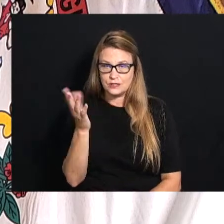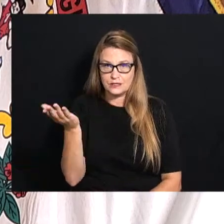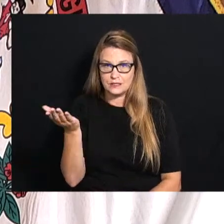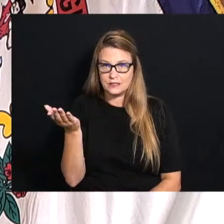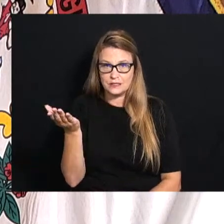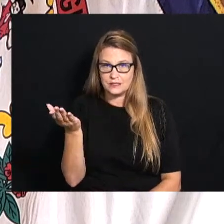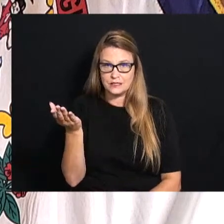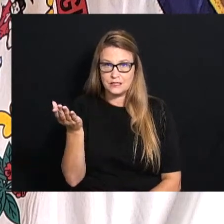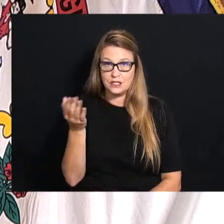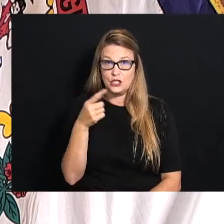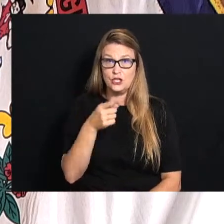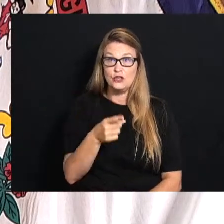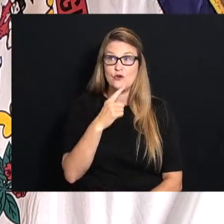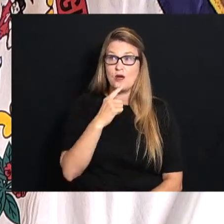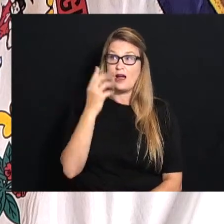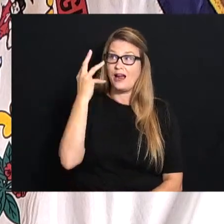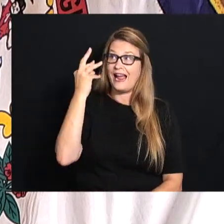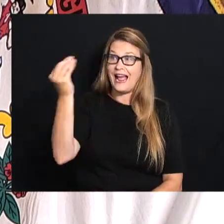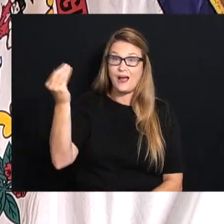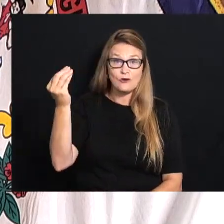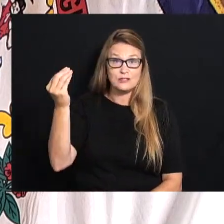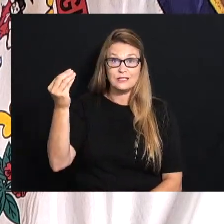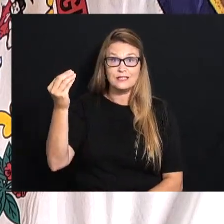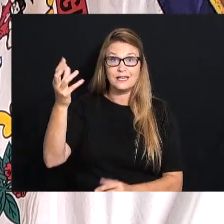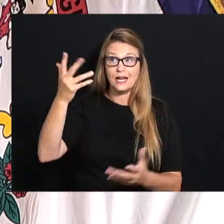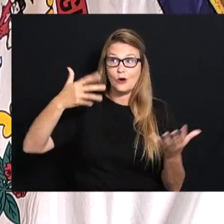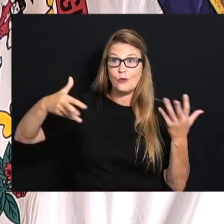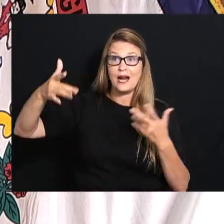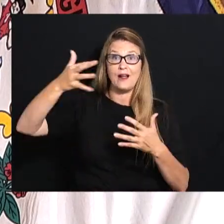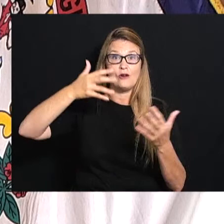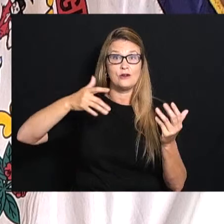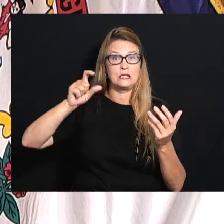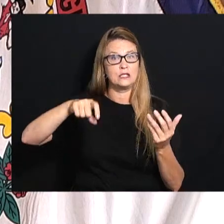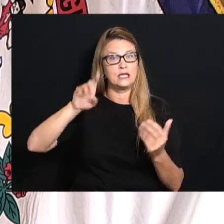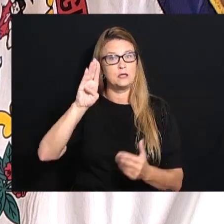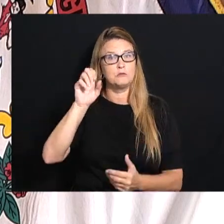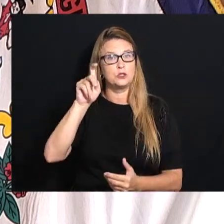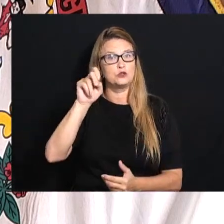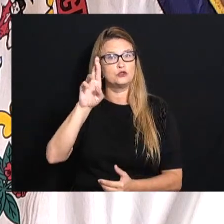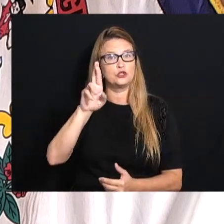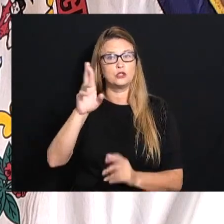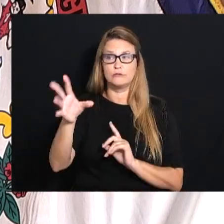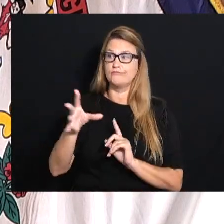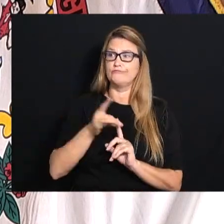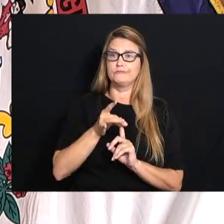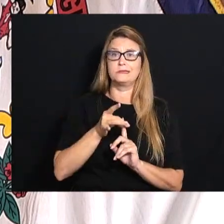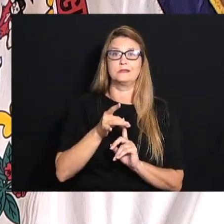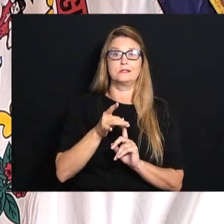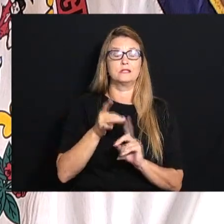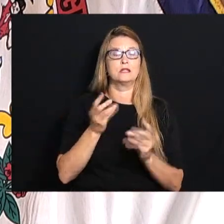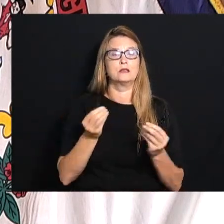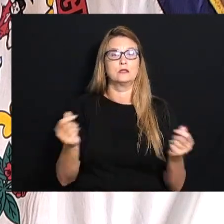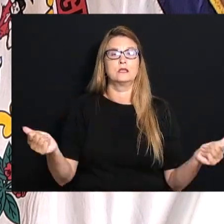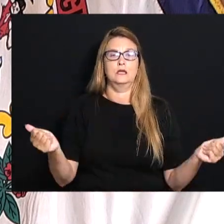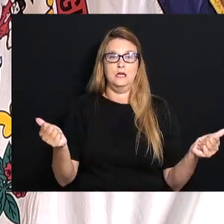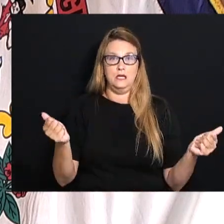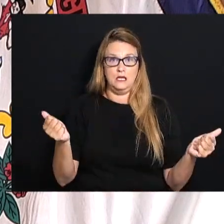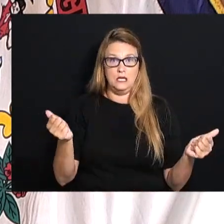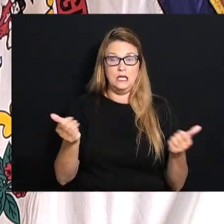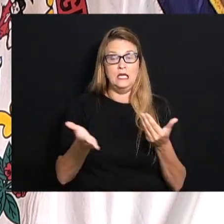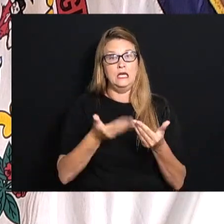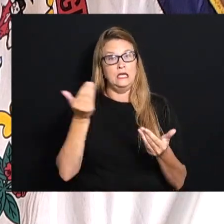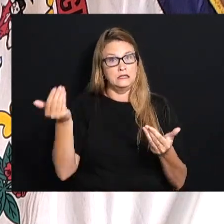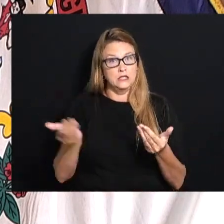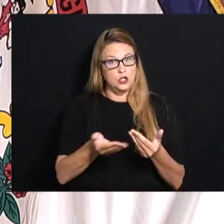you're out the time period and everything, and you need that booster shot, your immunity is almost nothing. The likelihood of